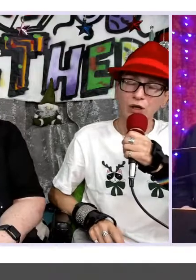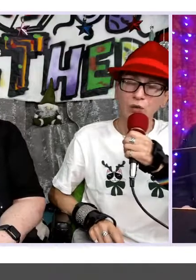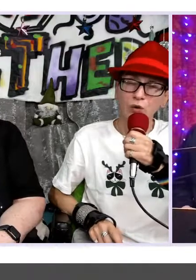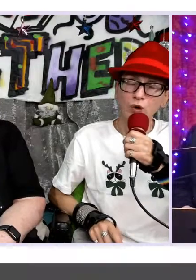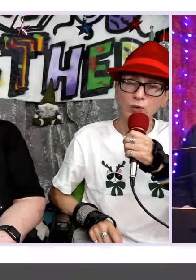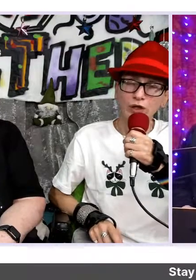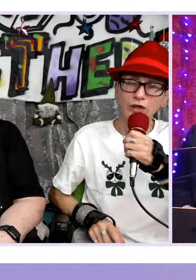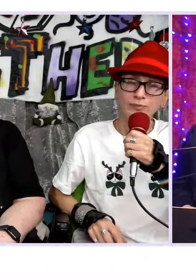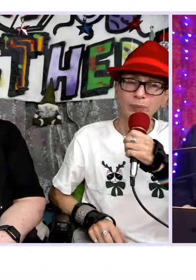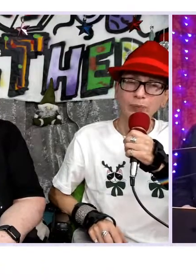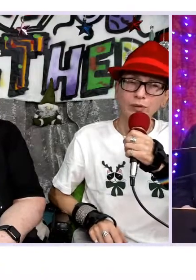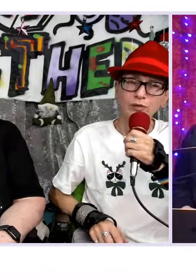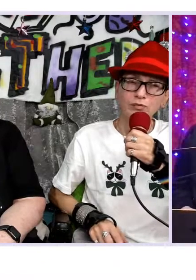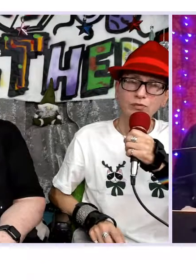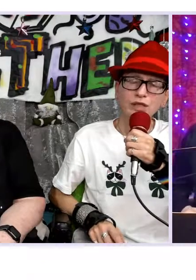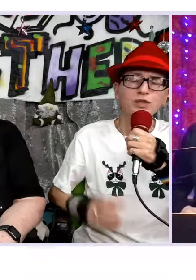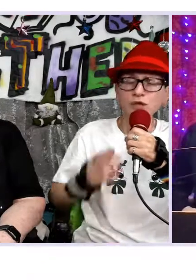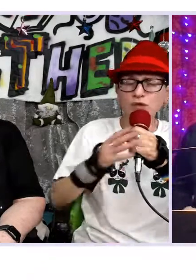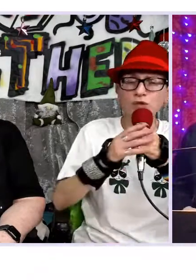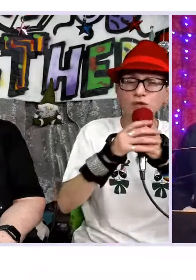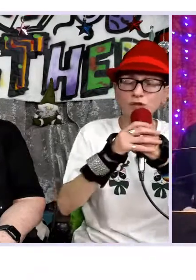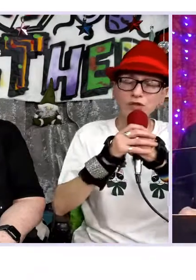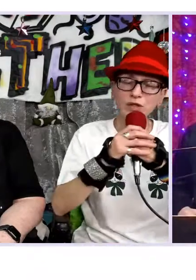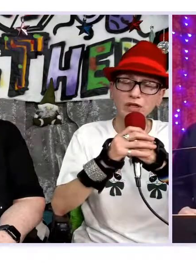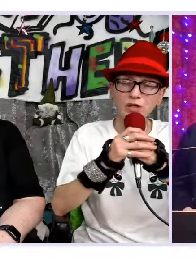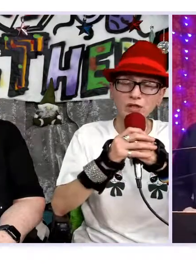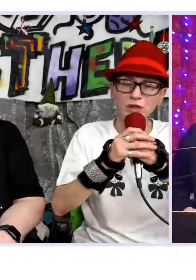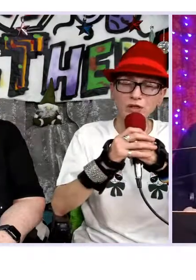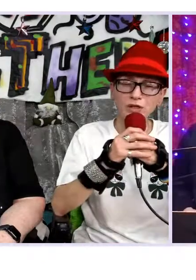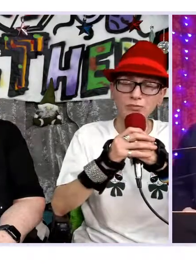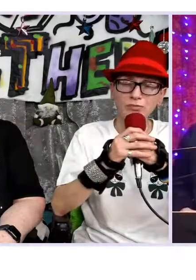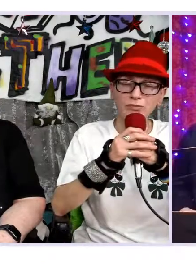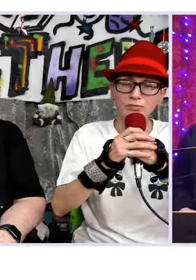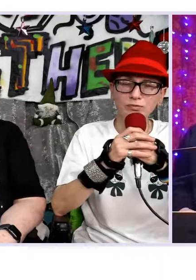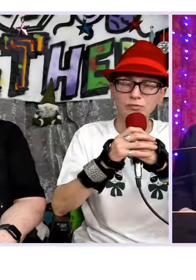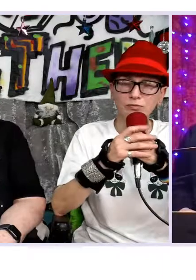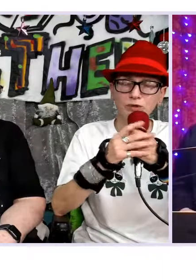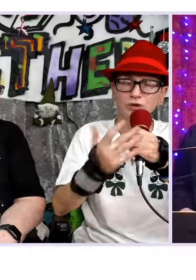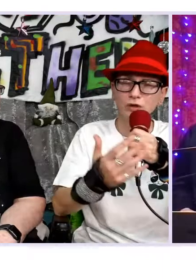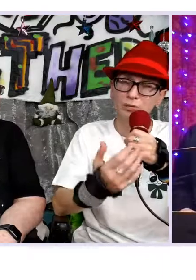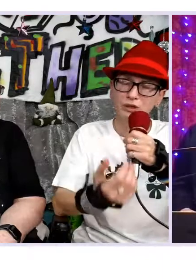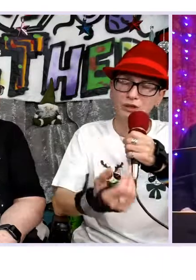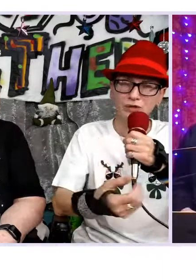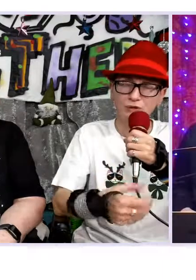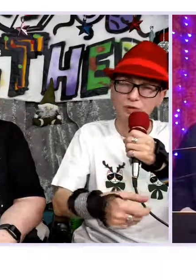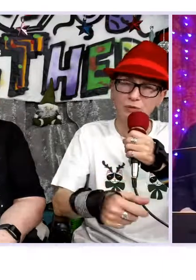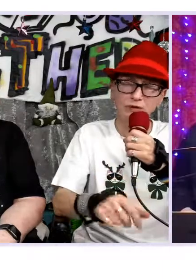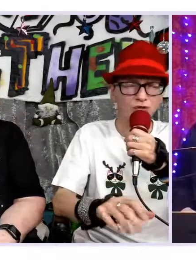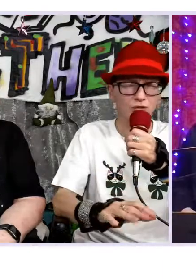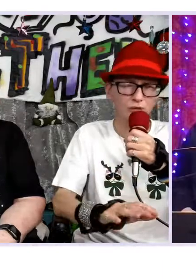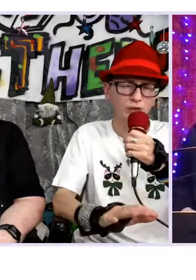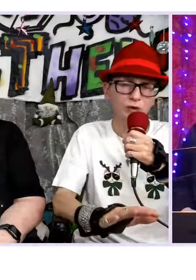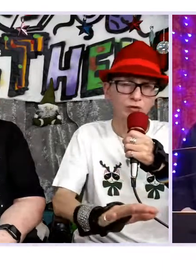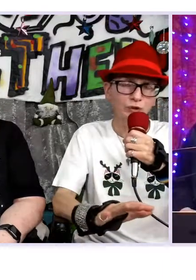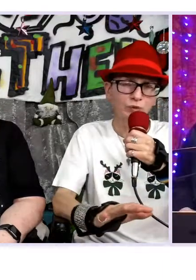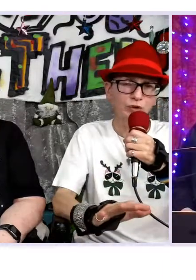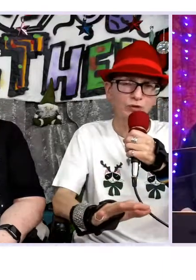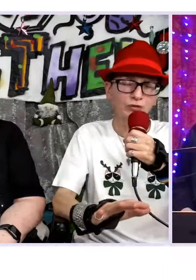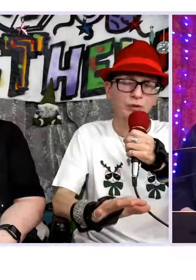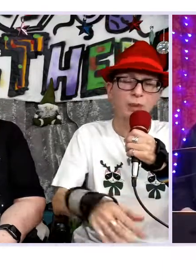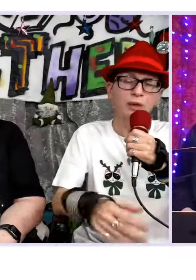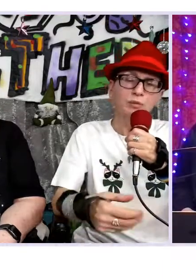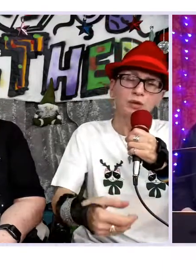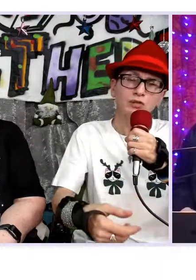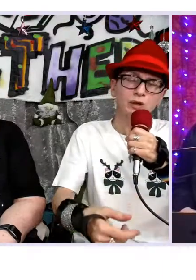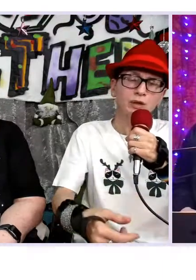Again, you can see the trial pieces they've made. That's not really quite the right word